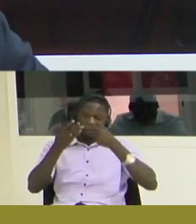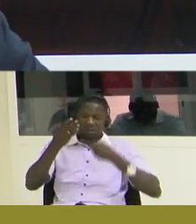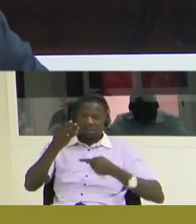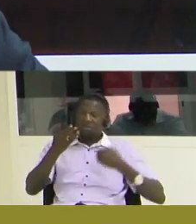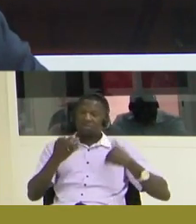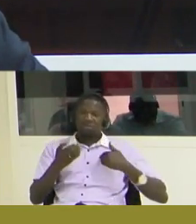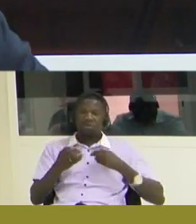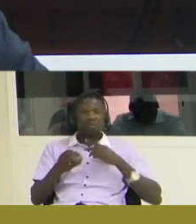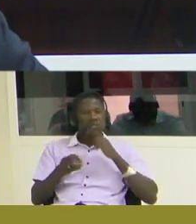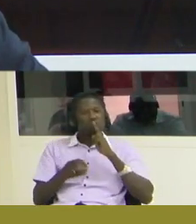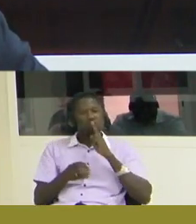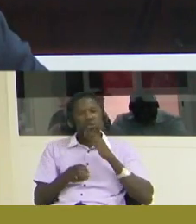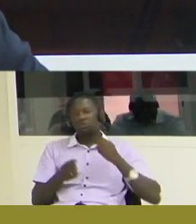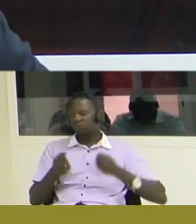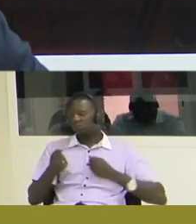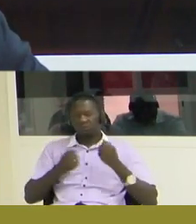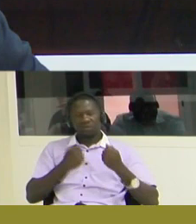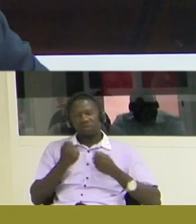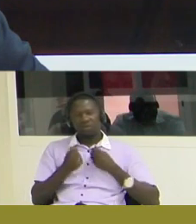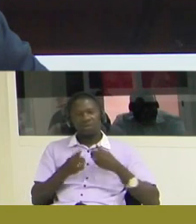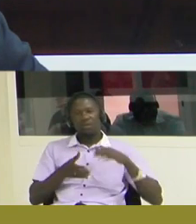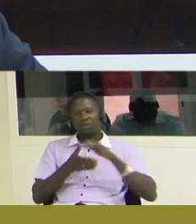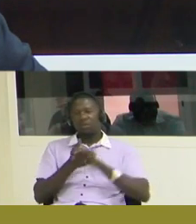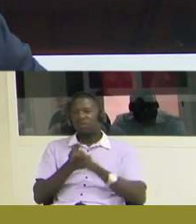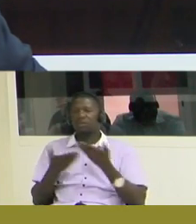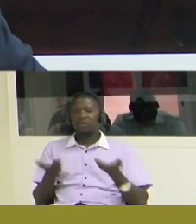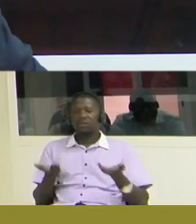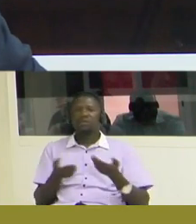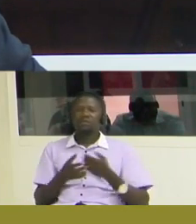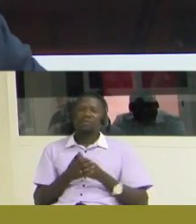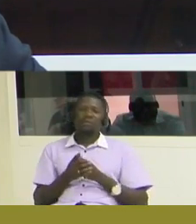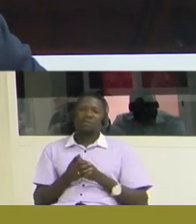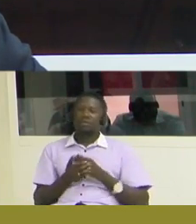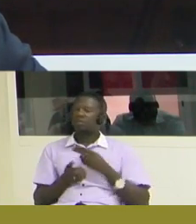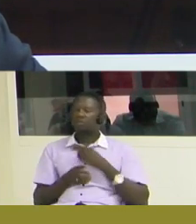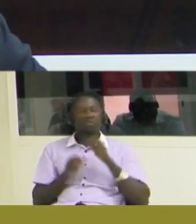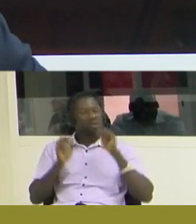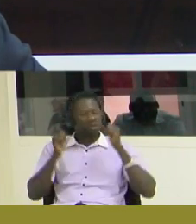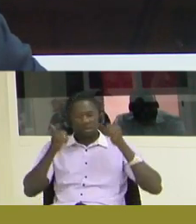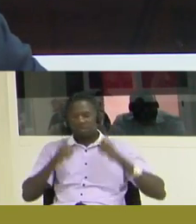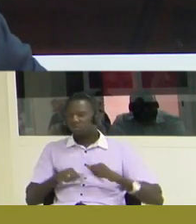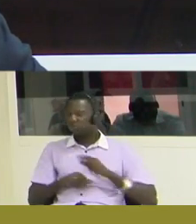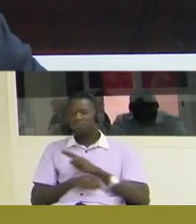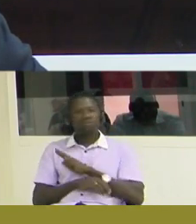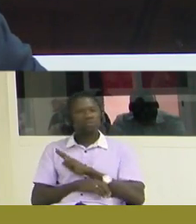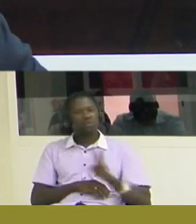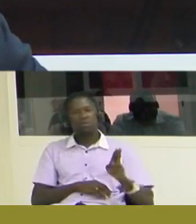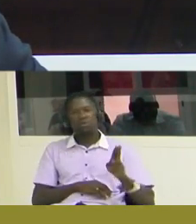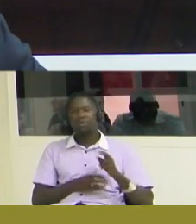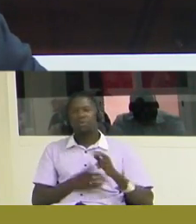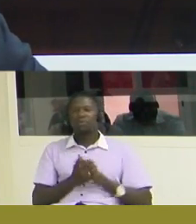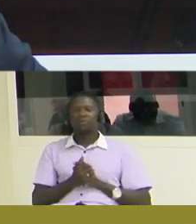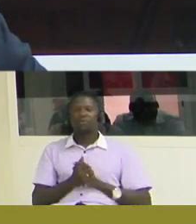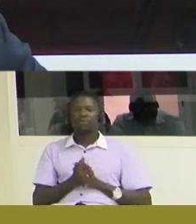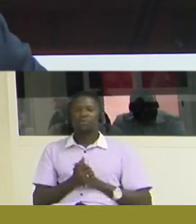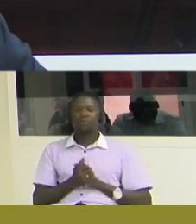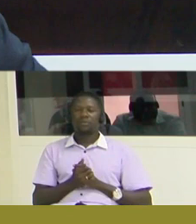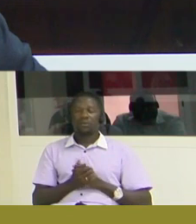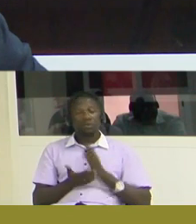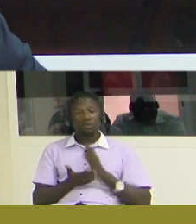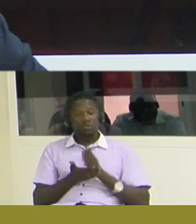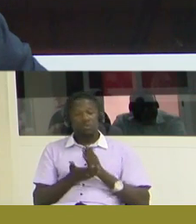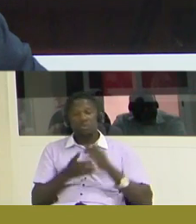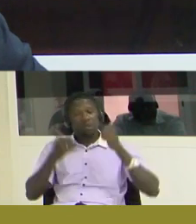these people who suffered in our hands a man Ian McKellan it will have happened at all a Catelli it